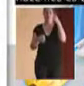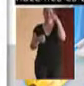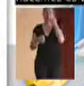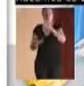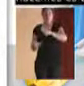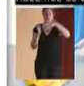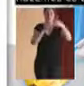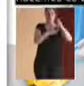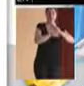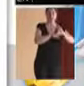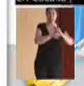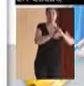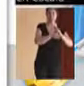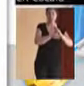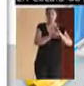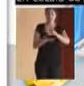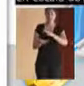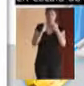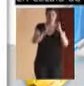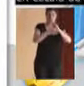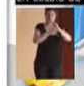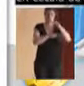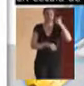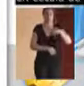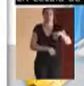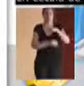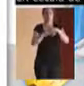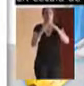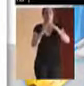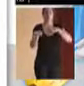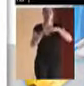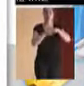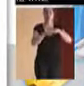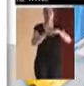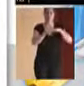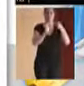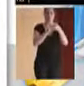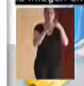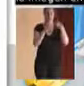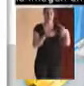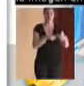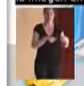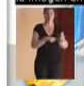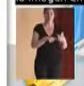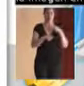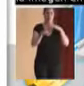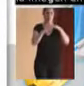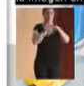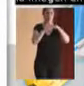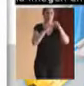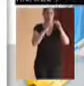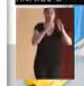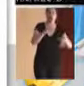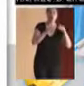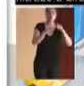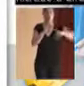is we transform it into a scales of grays, and then there are different resolutions. We